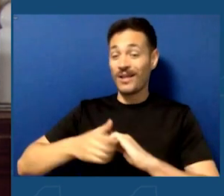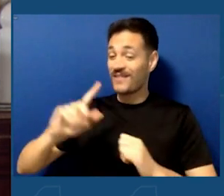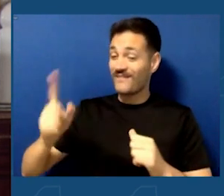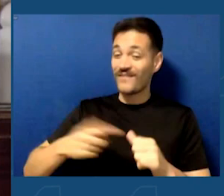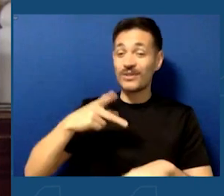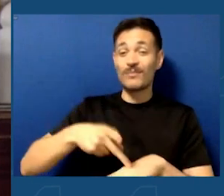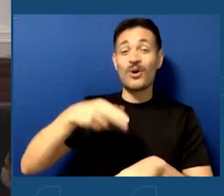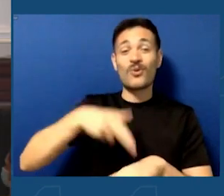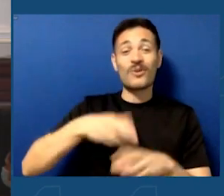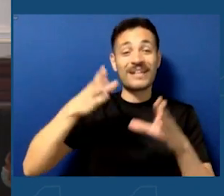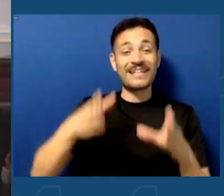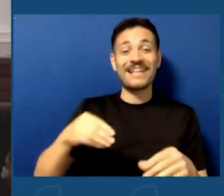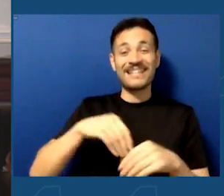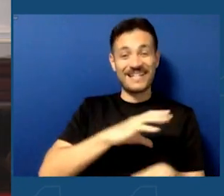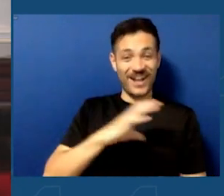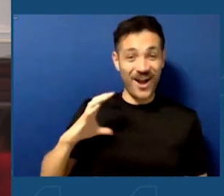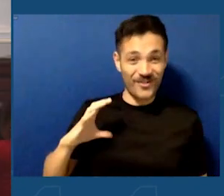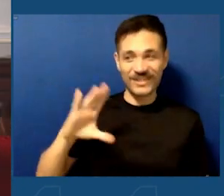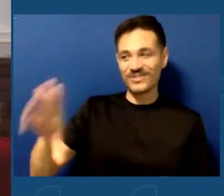Velasquez.